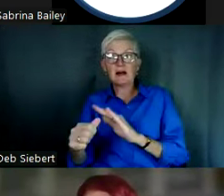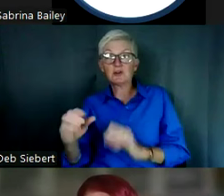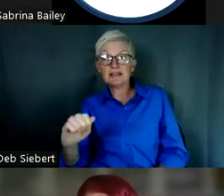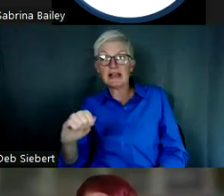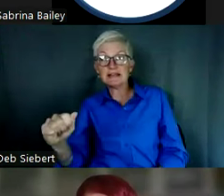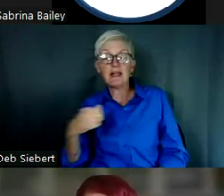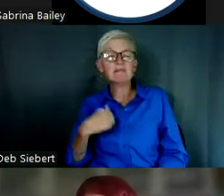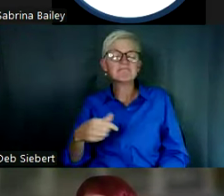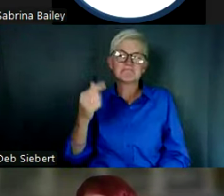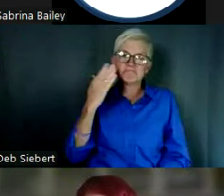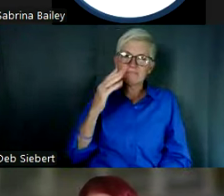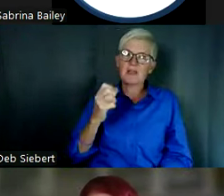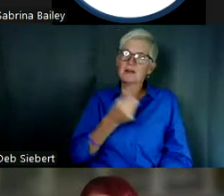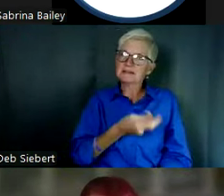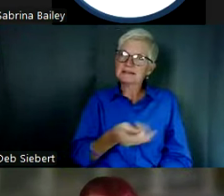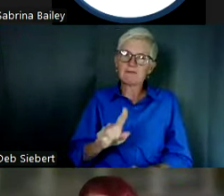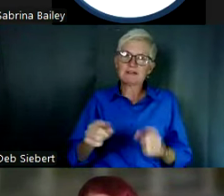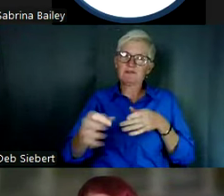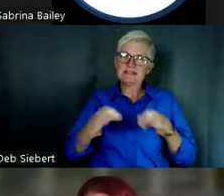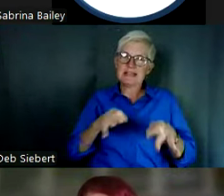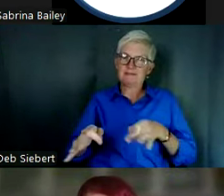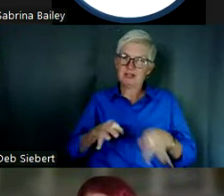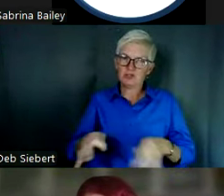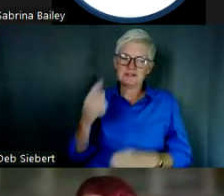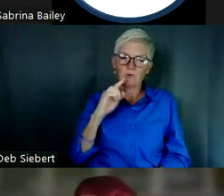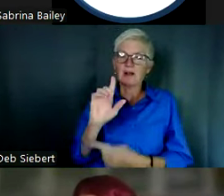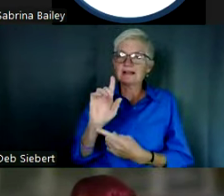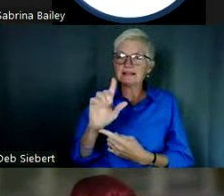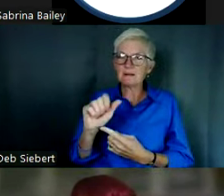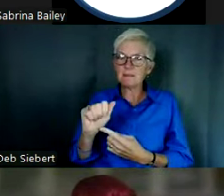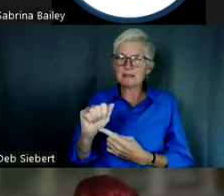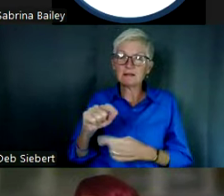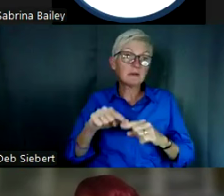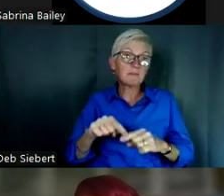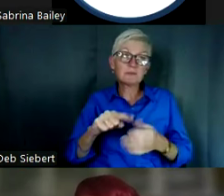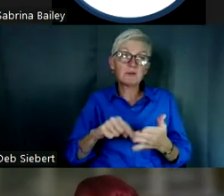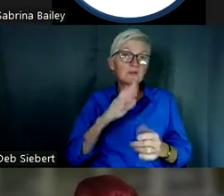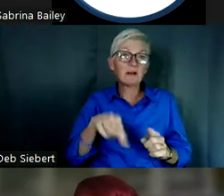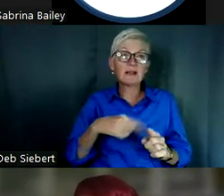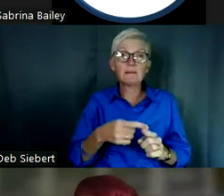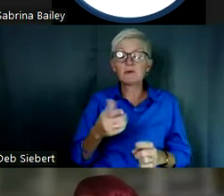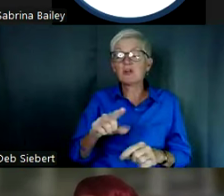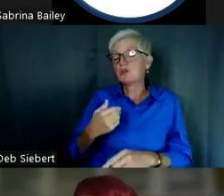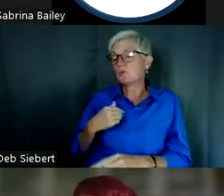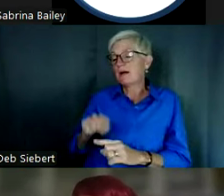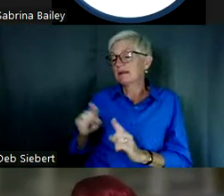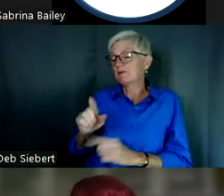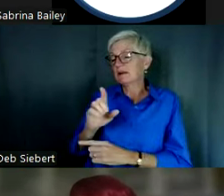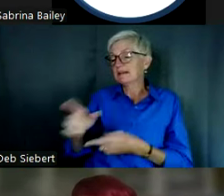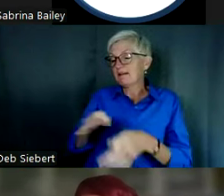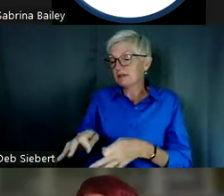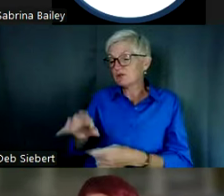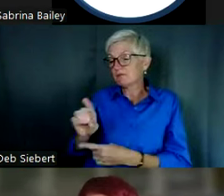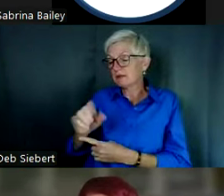different definitions of disability that are used depending on what you're talking about. You have a different definition of disability for